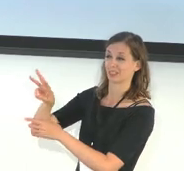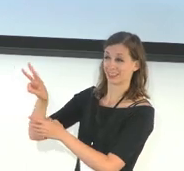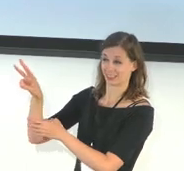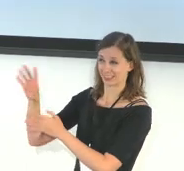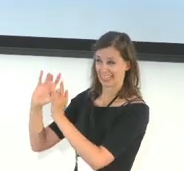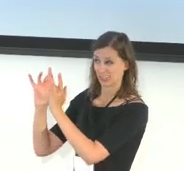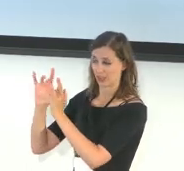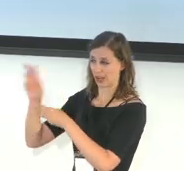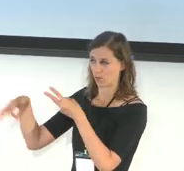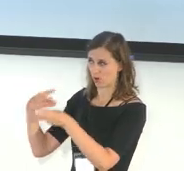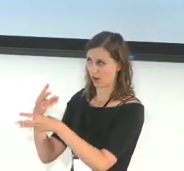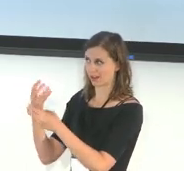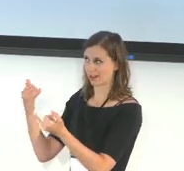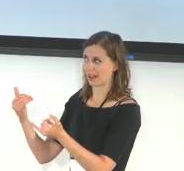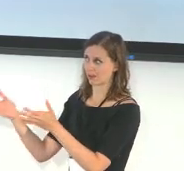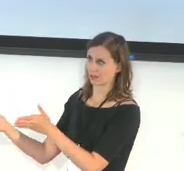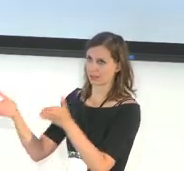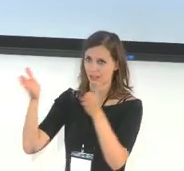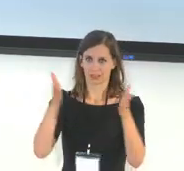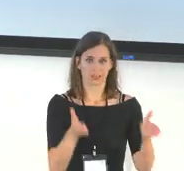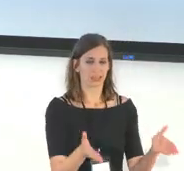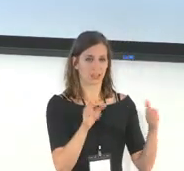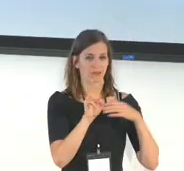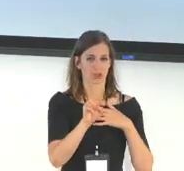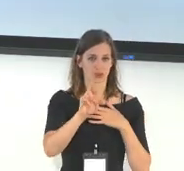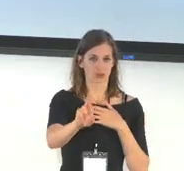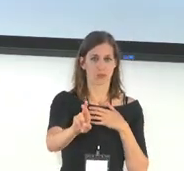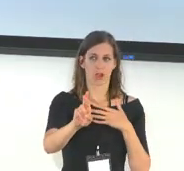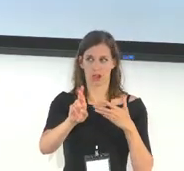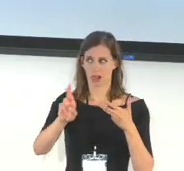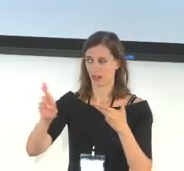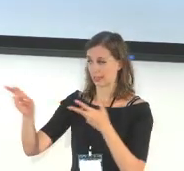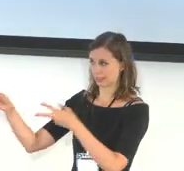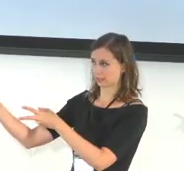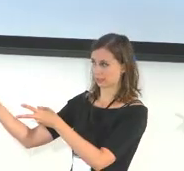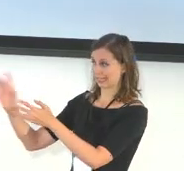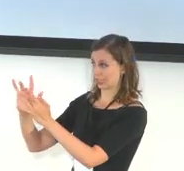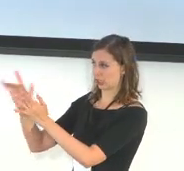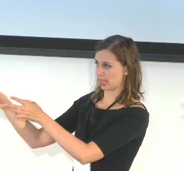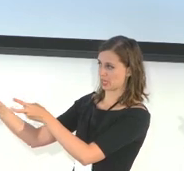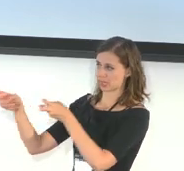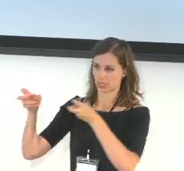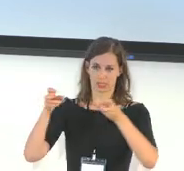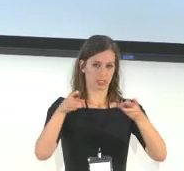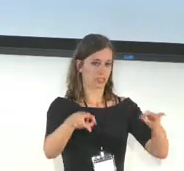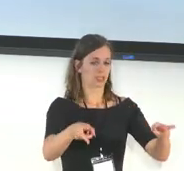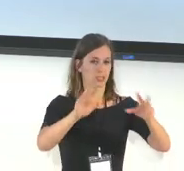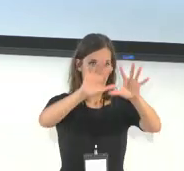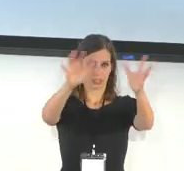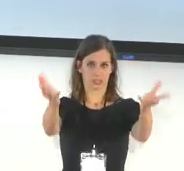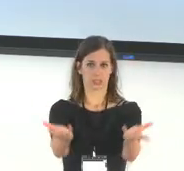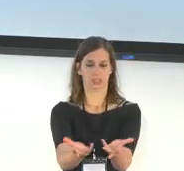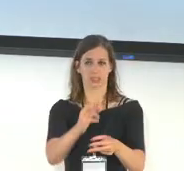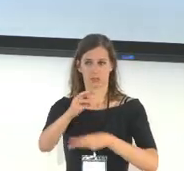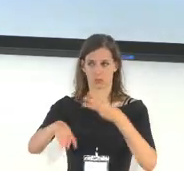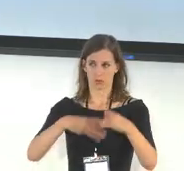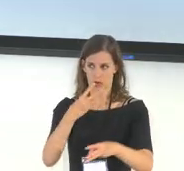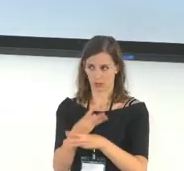a virtual 3D envisioning of the internet, and that has obviously much bigger connotations within those